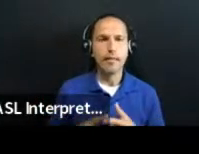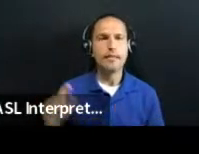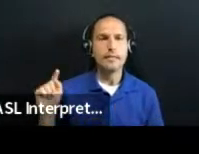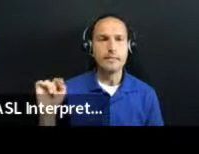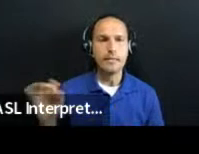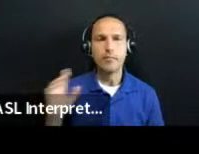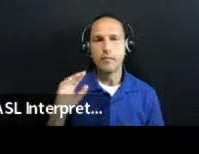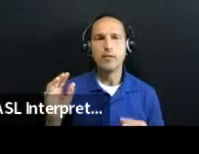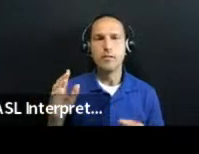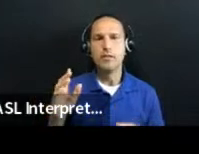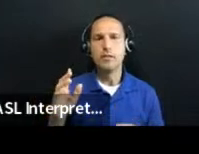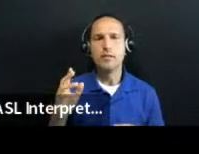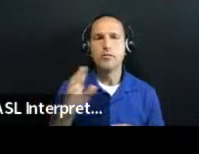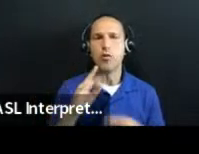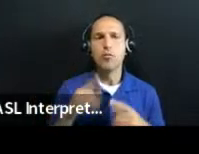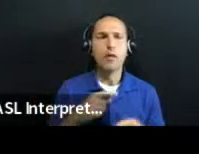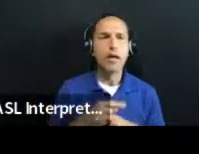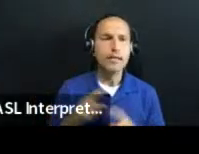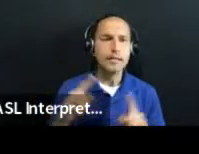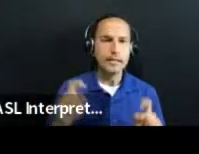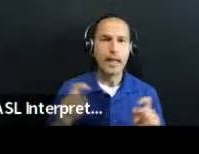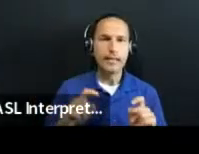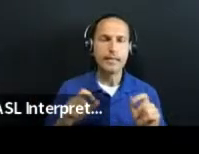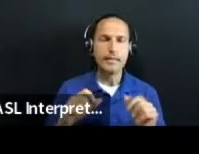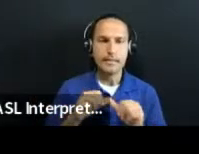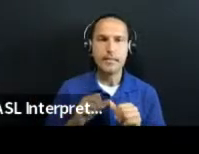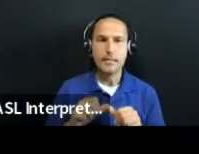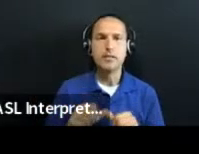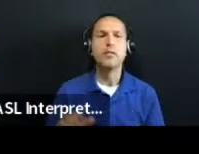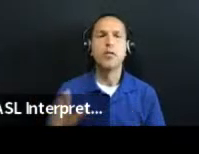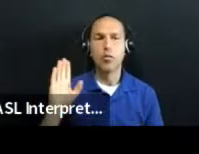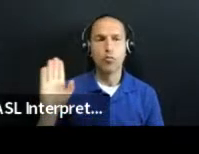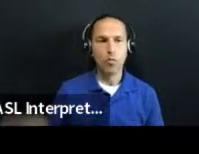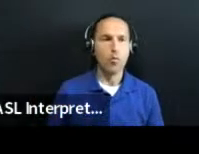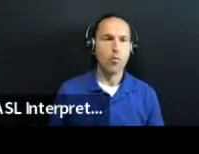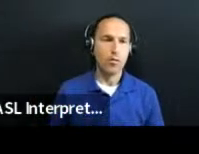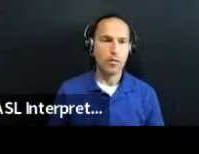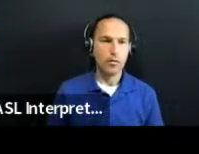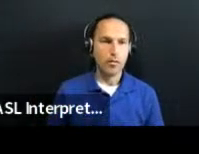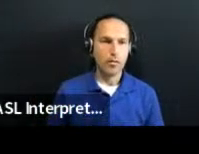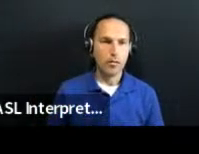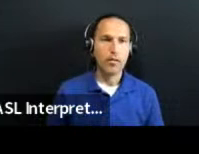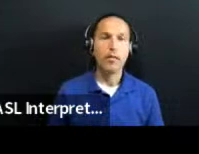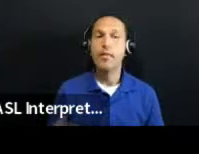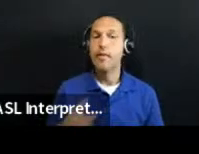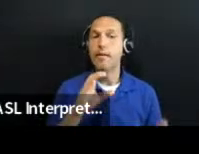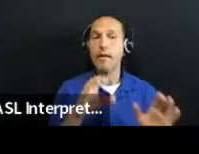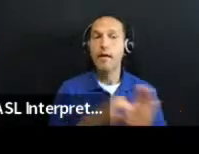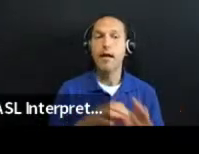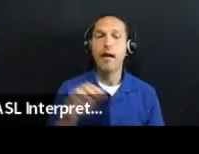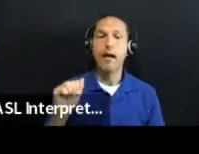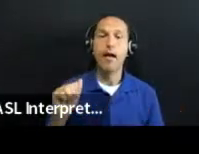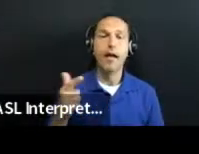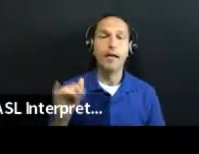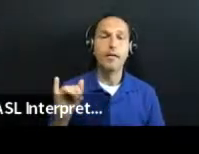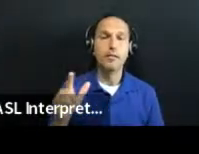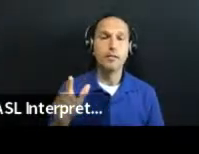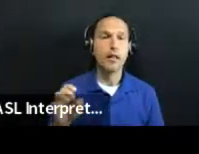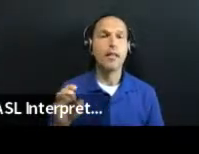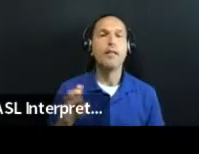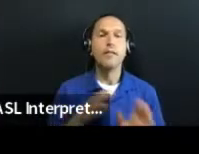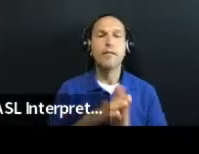talk about testing continuously and throughout. The picture is an agile development